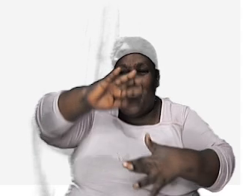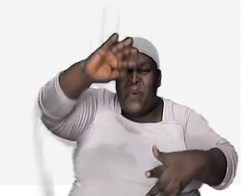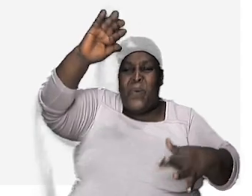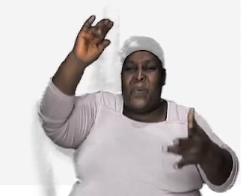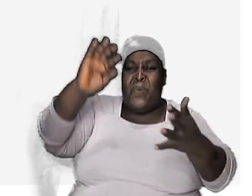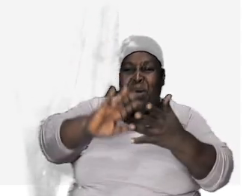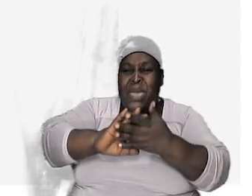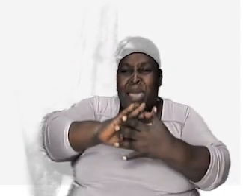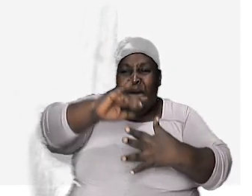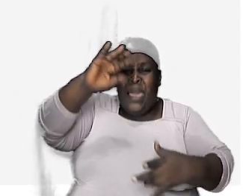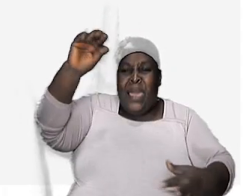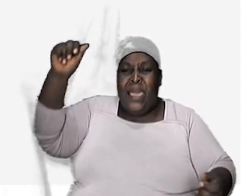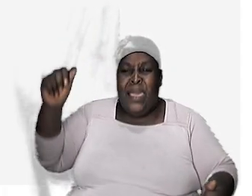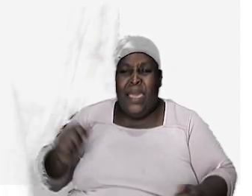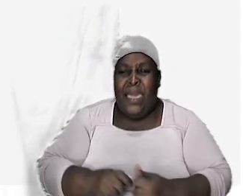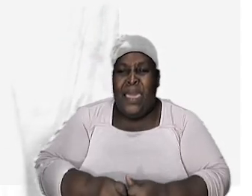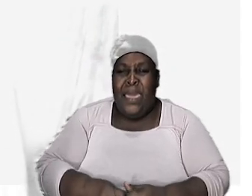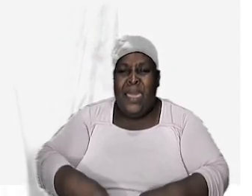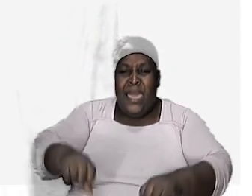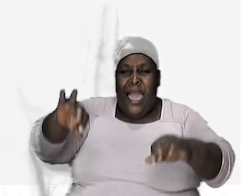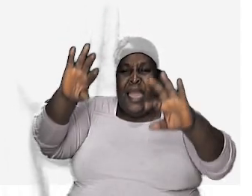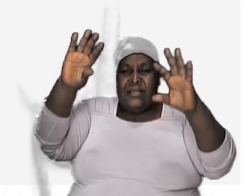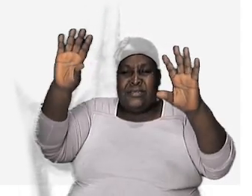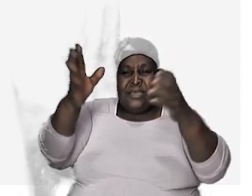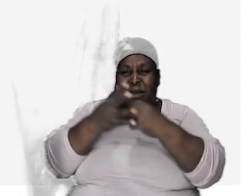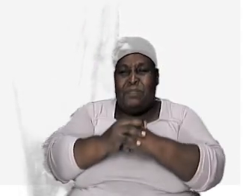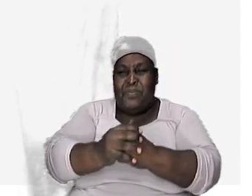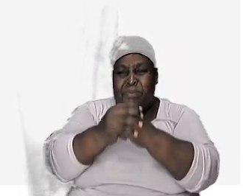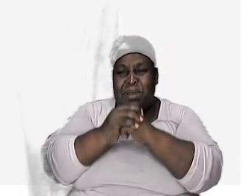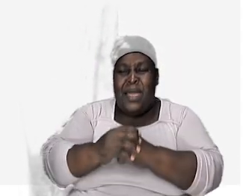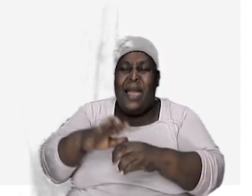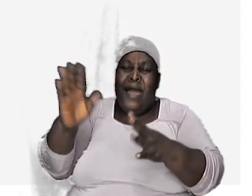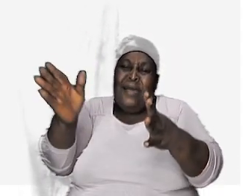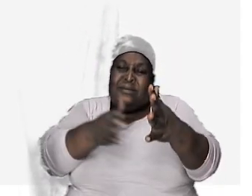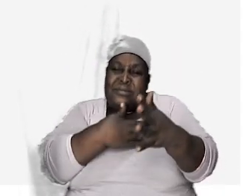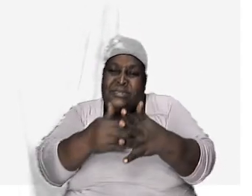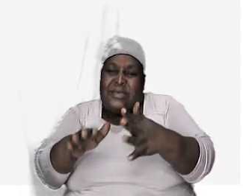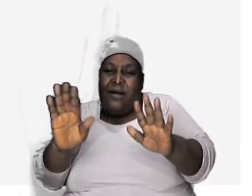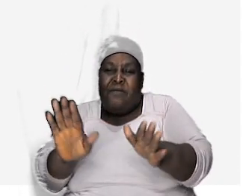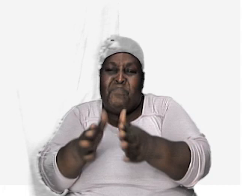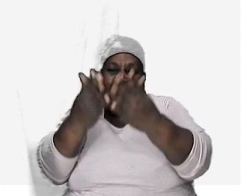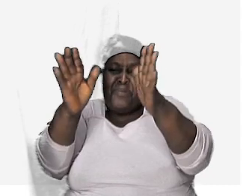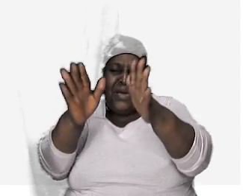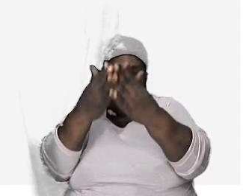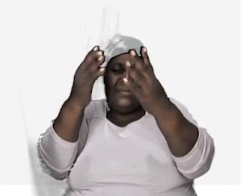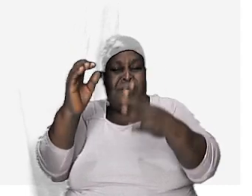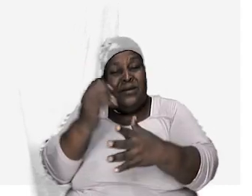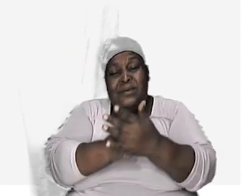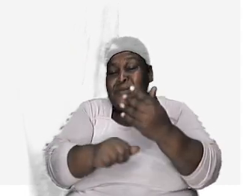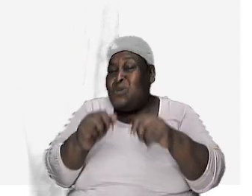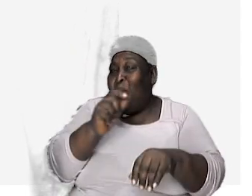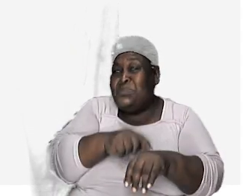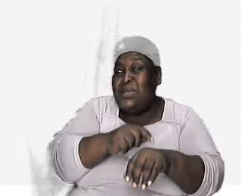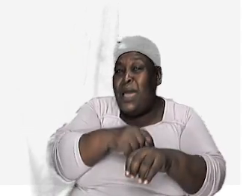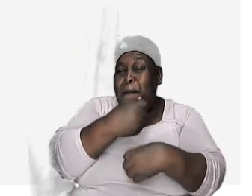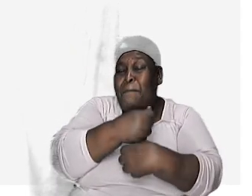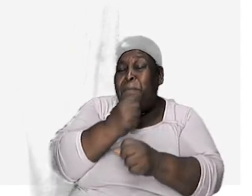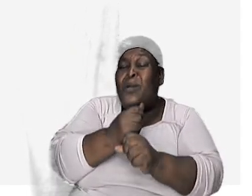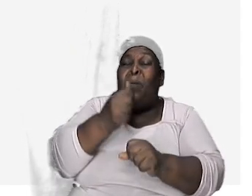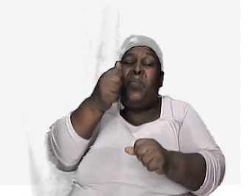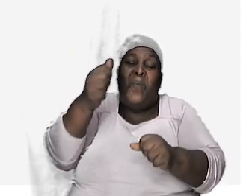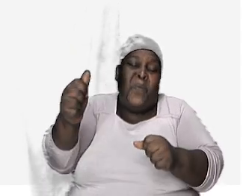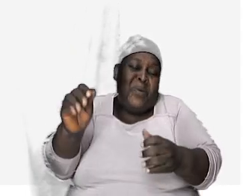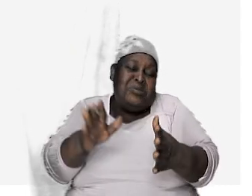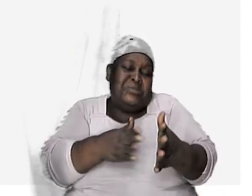praise, a spontaneous song, a song of praise, a song. Sometimes some of us even make up our own songs. Amen. Jesus,